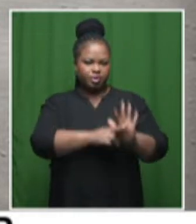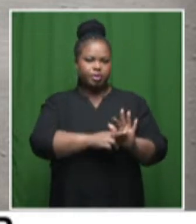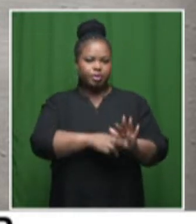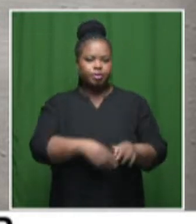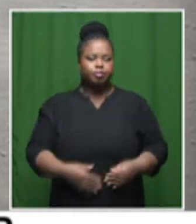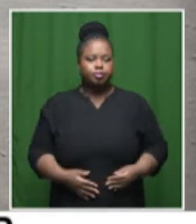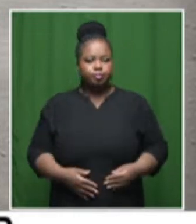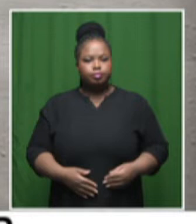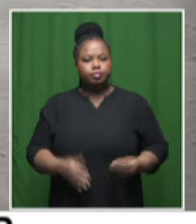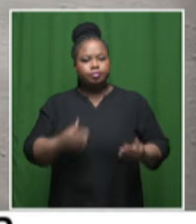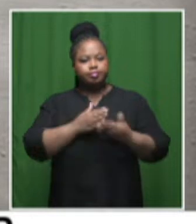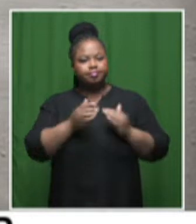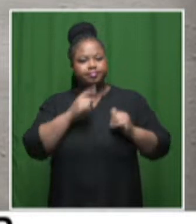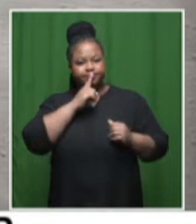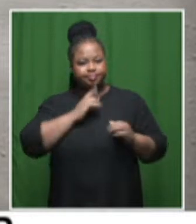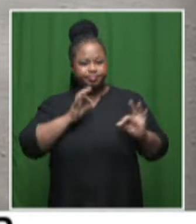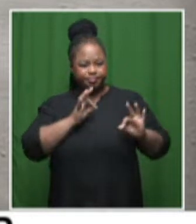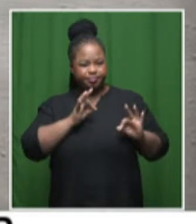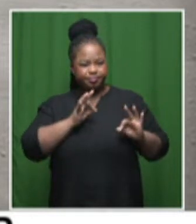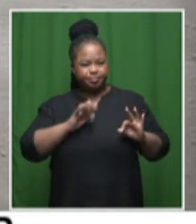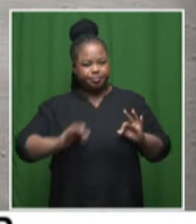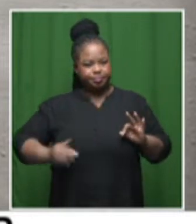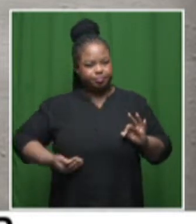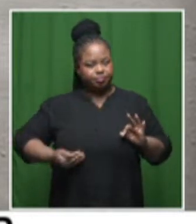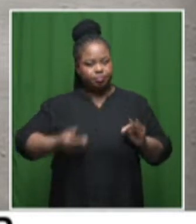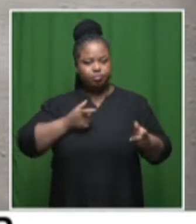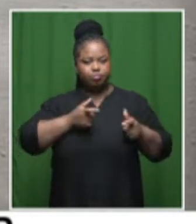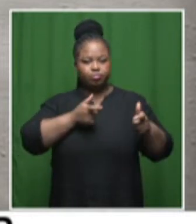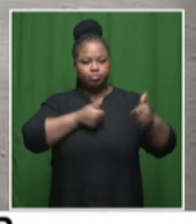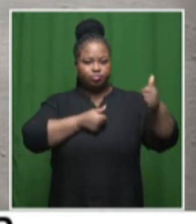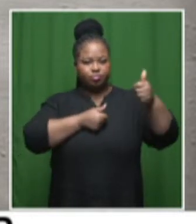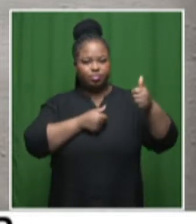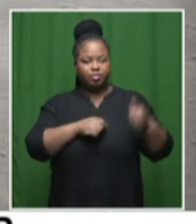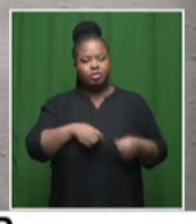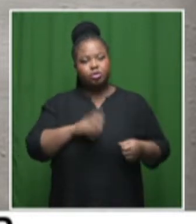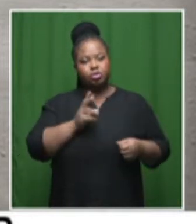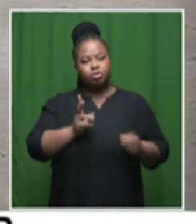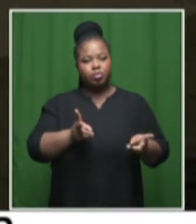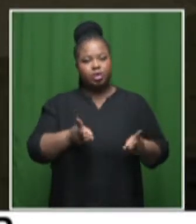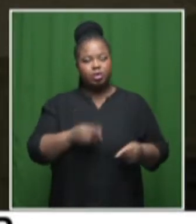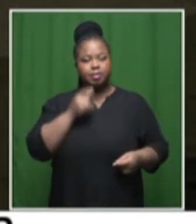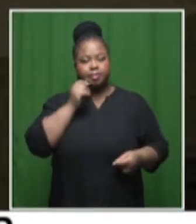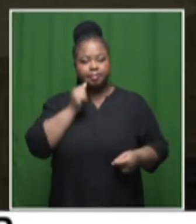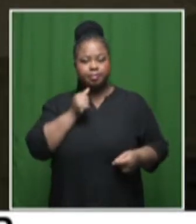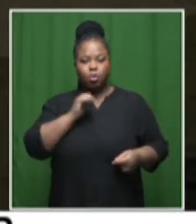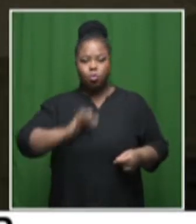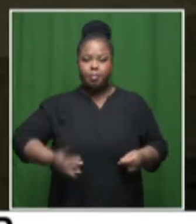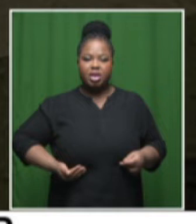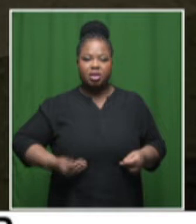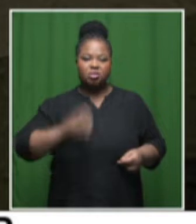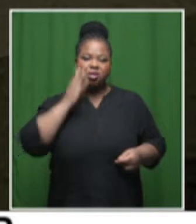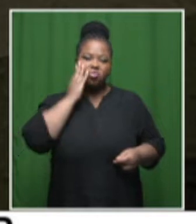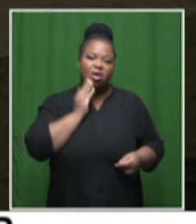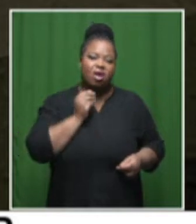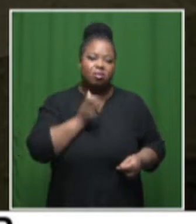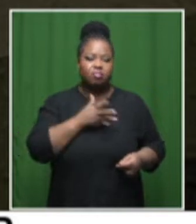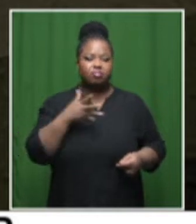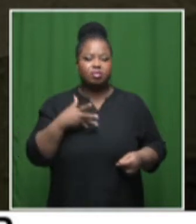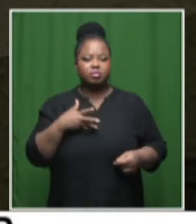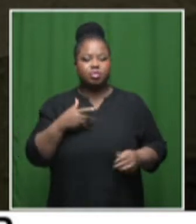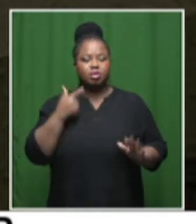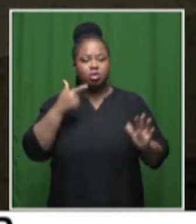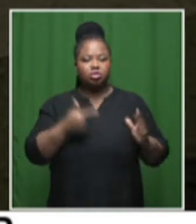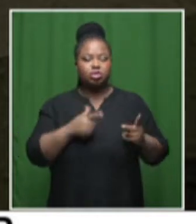less spoken about side of feminism. Like the space is often owned by matriarchs. It's your granny's garage,